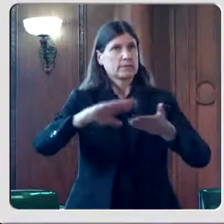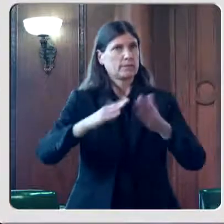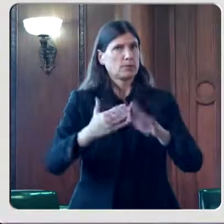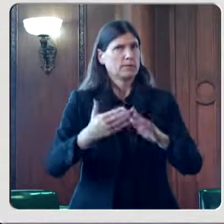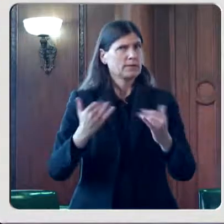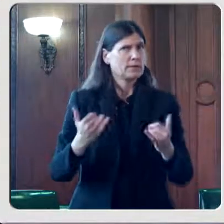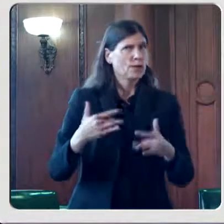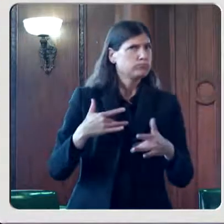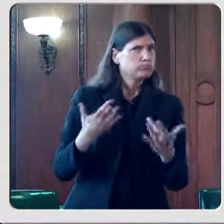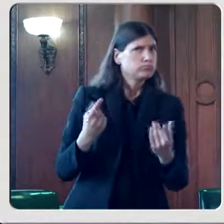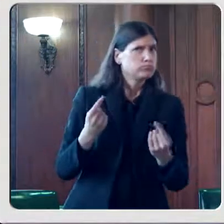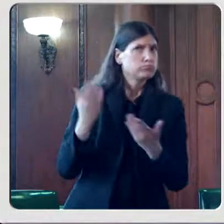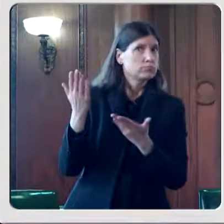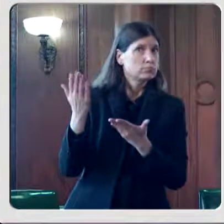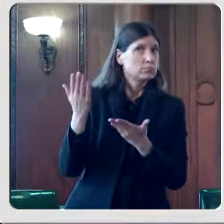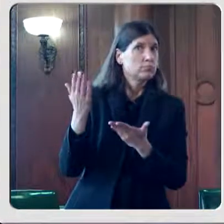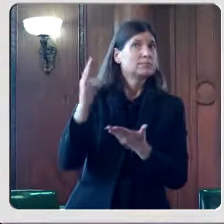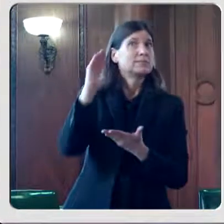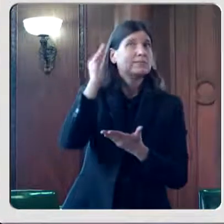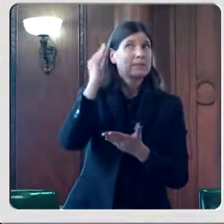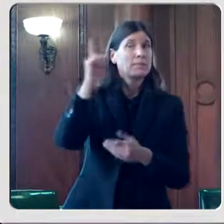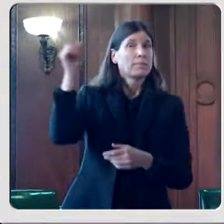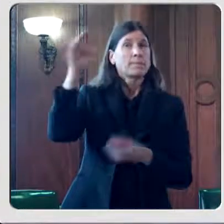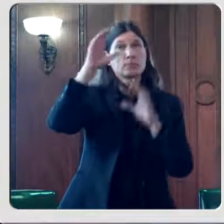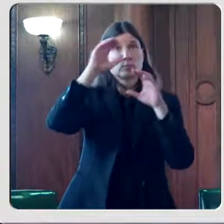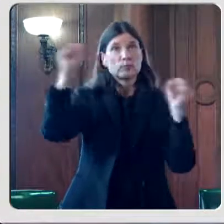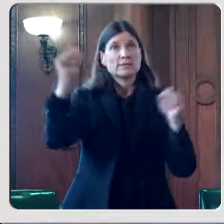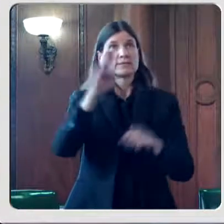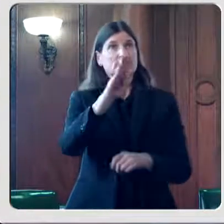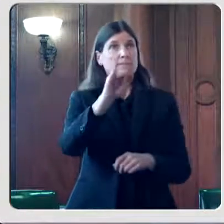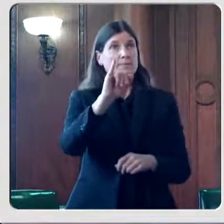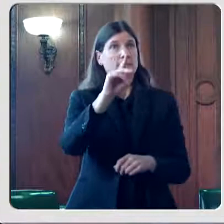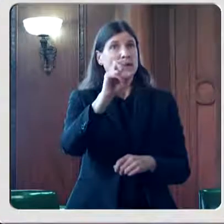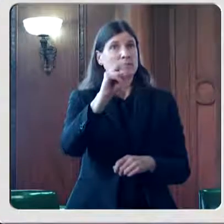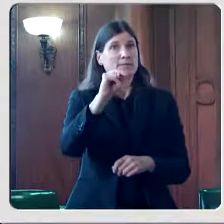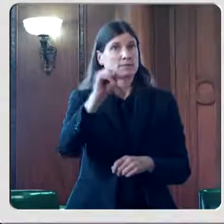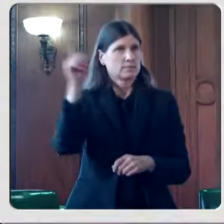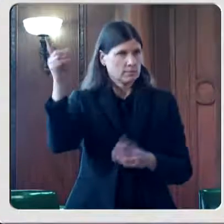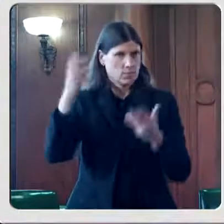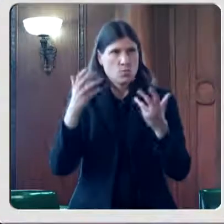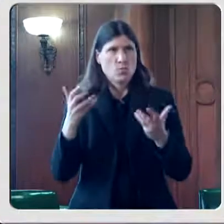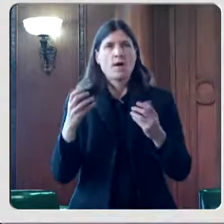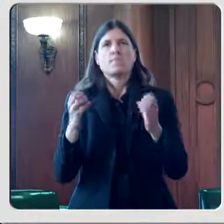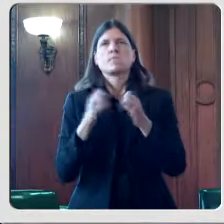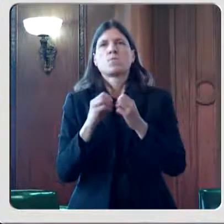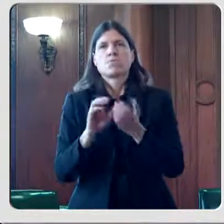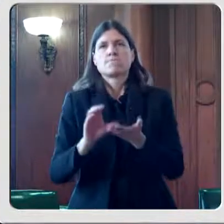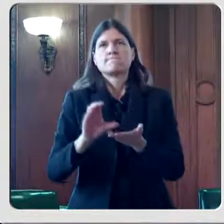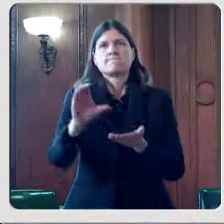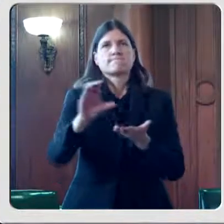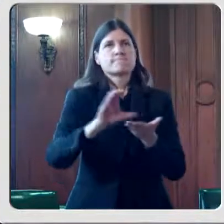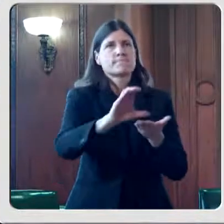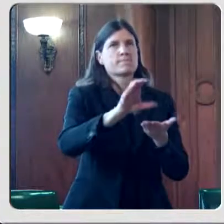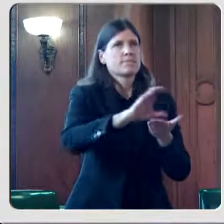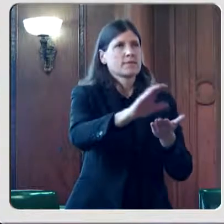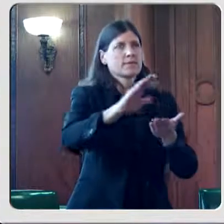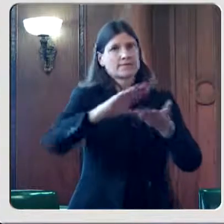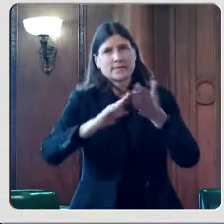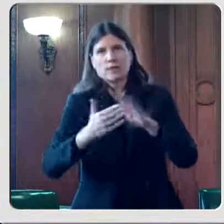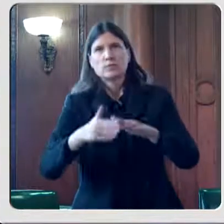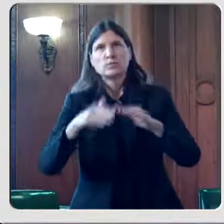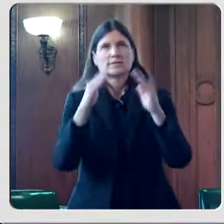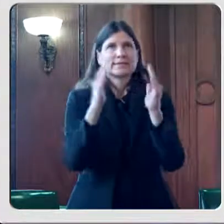to state and city entities, which would be very helpful to us, and of course the PPPs for